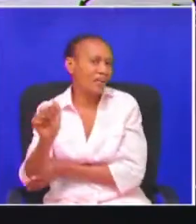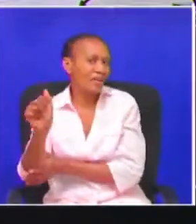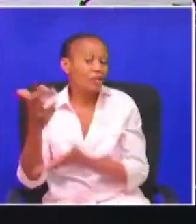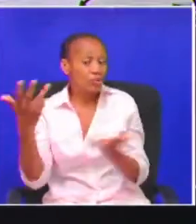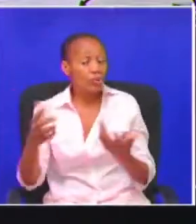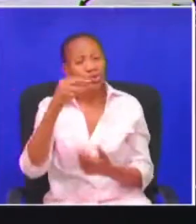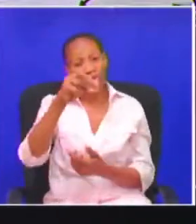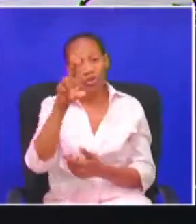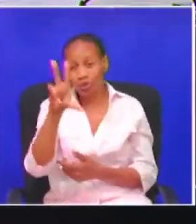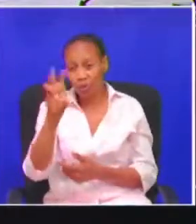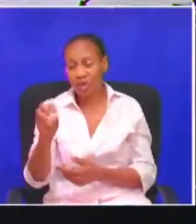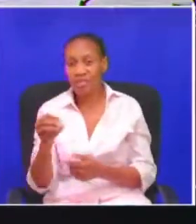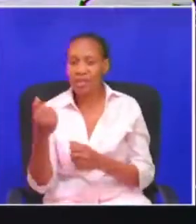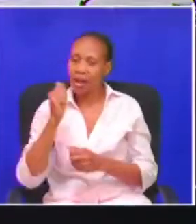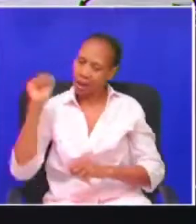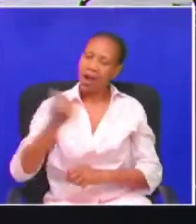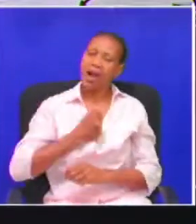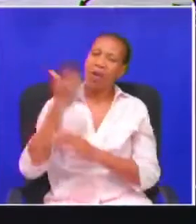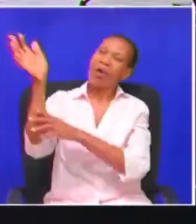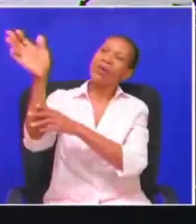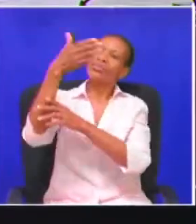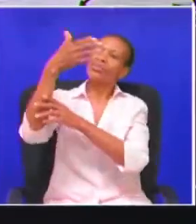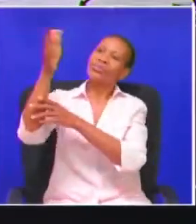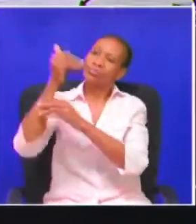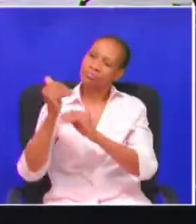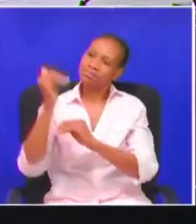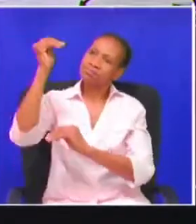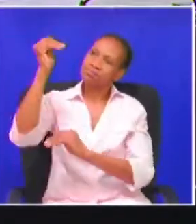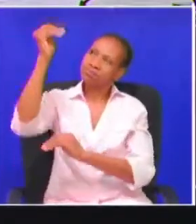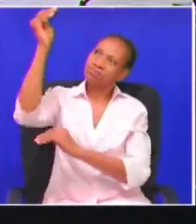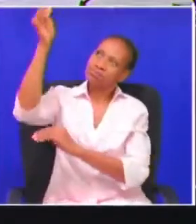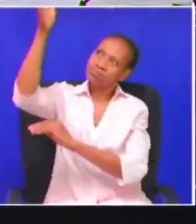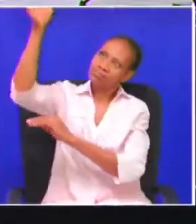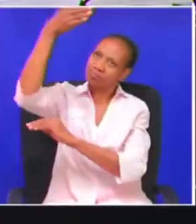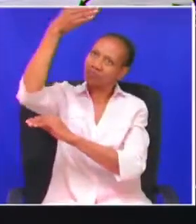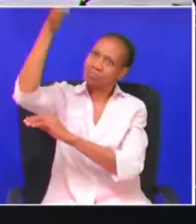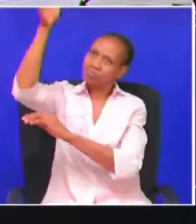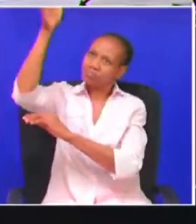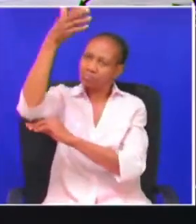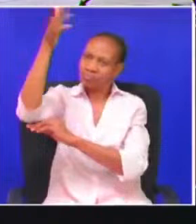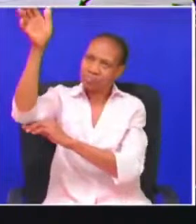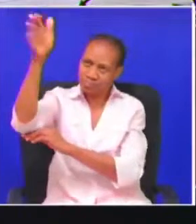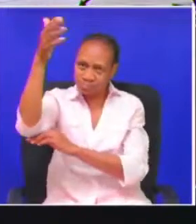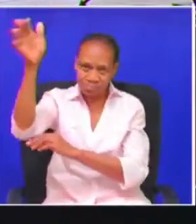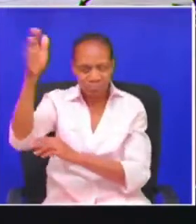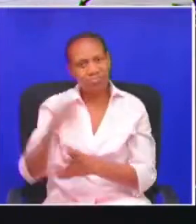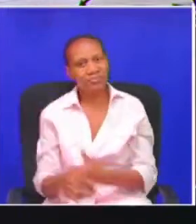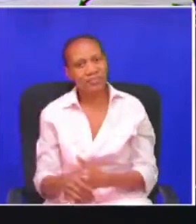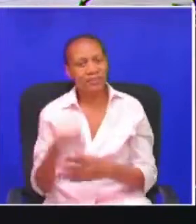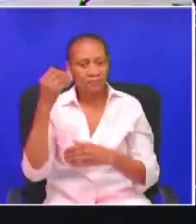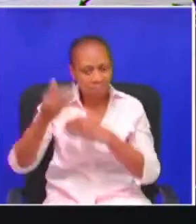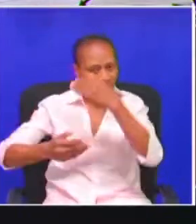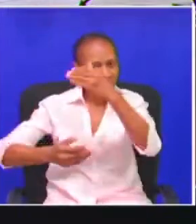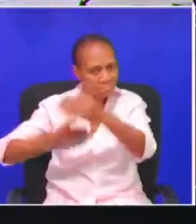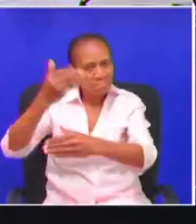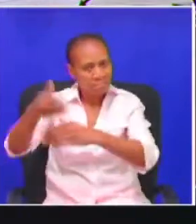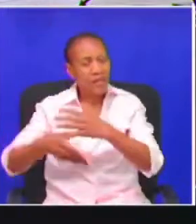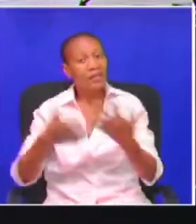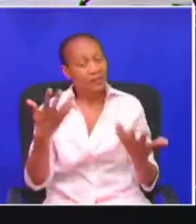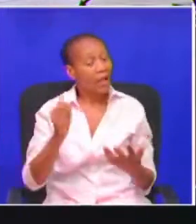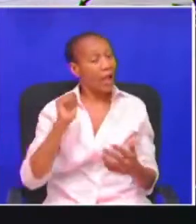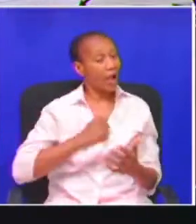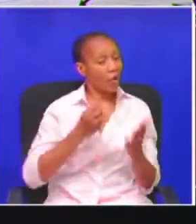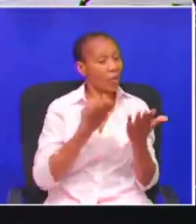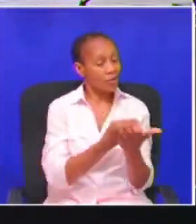process, our flag is going to be flying higher and higher, and forever leading to the development of our